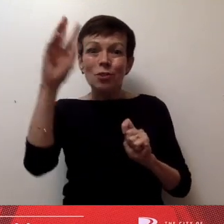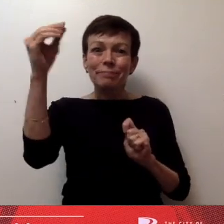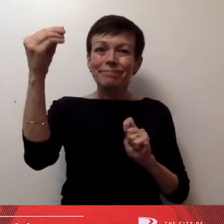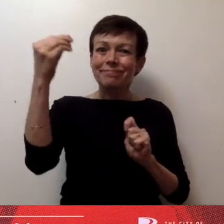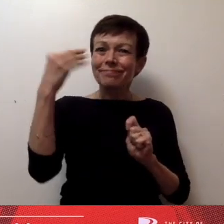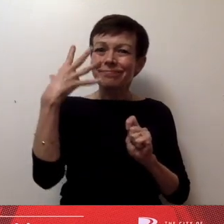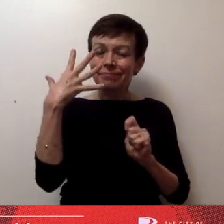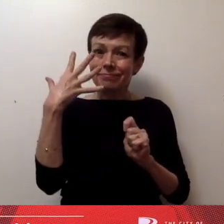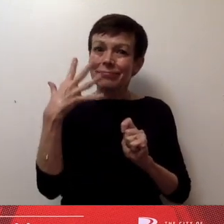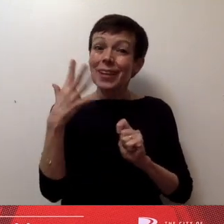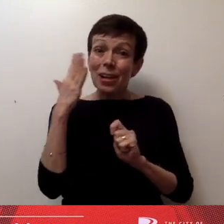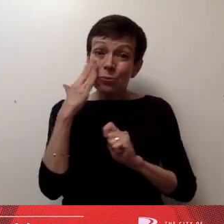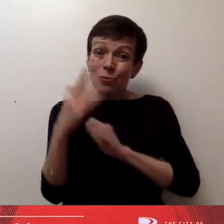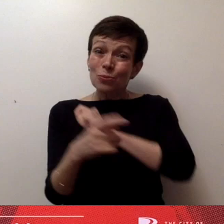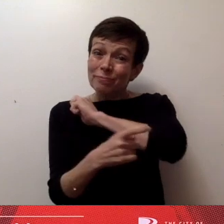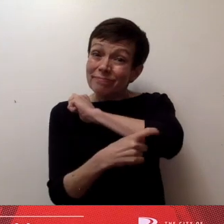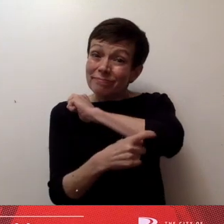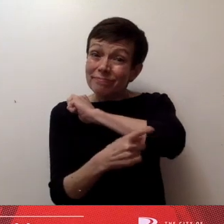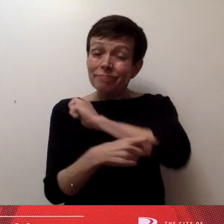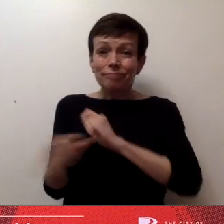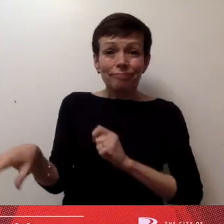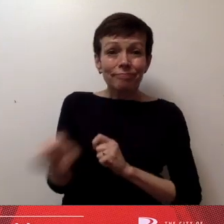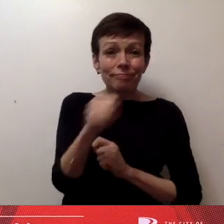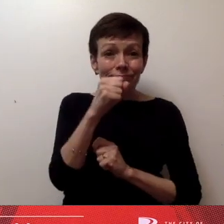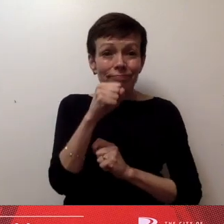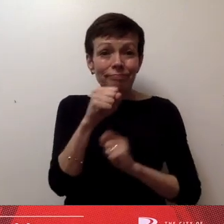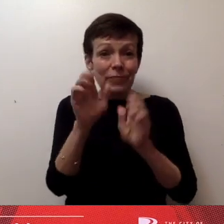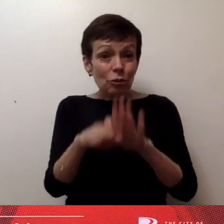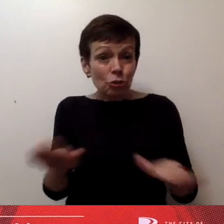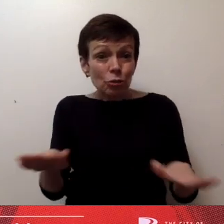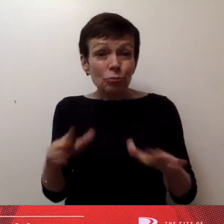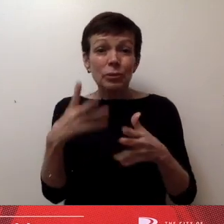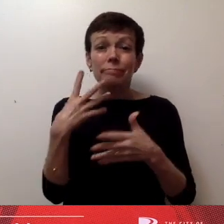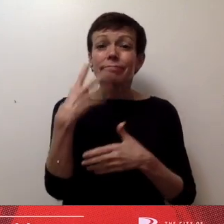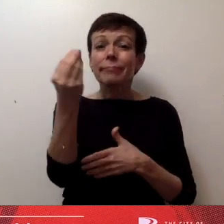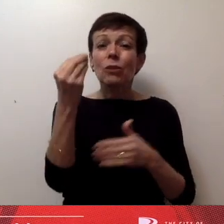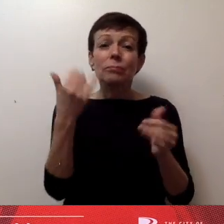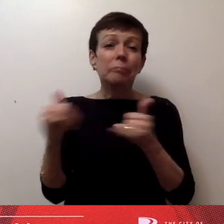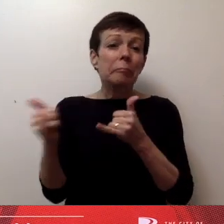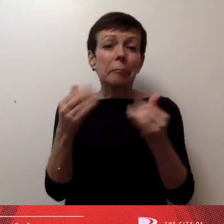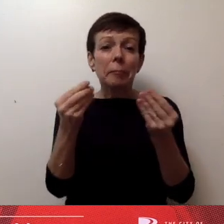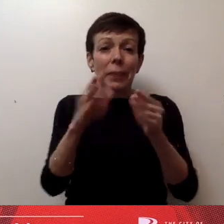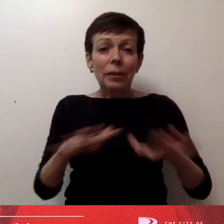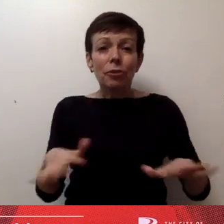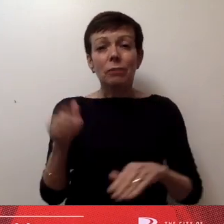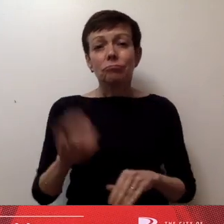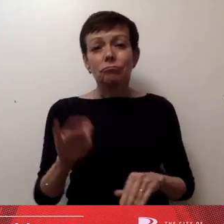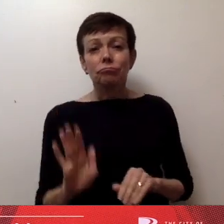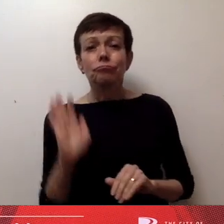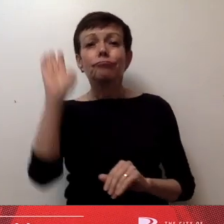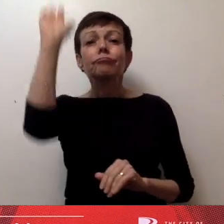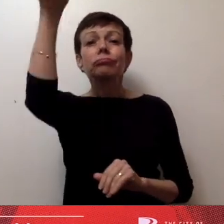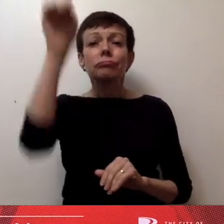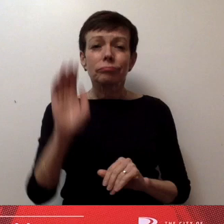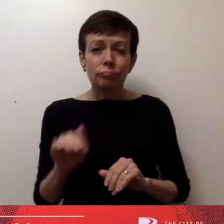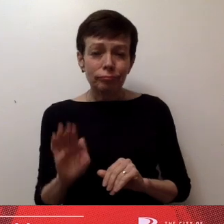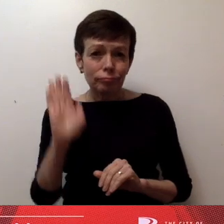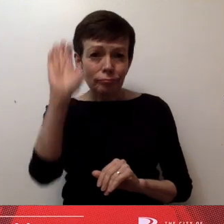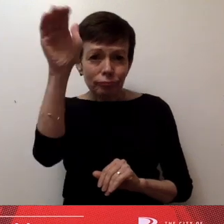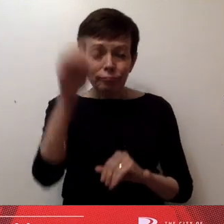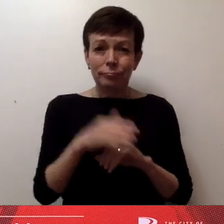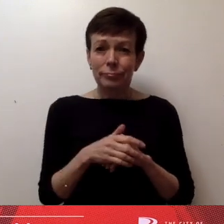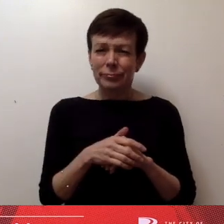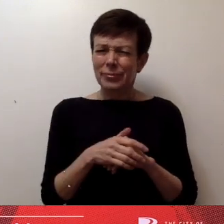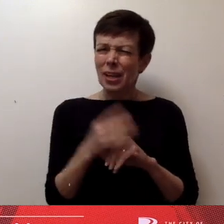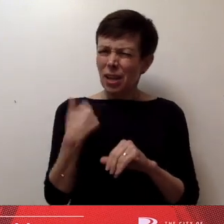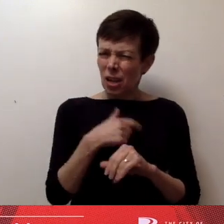for you to take your children out to the playgrounds and to shoot some hoops at the park. We've received a few reports